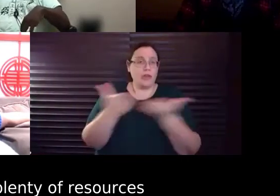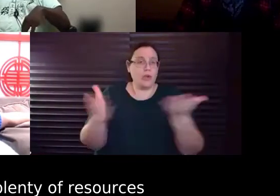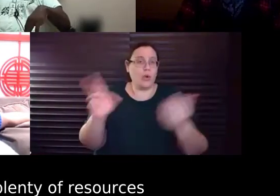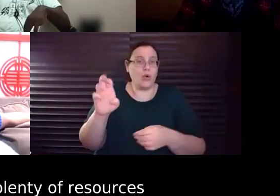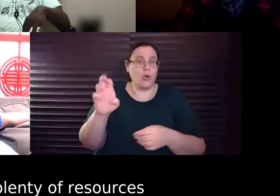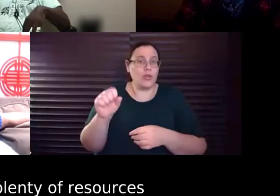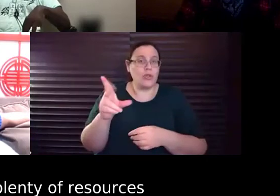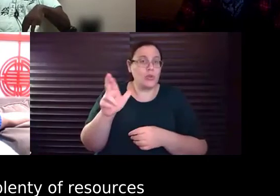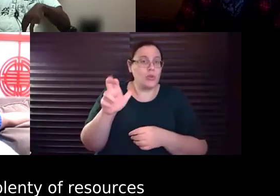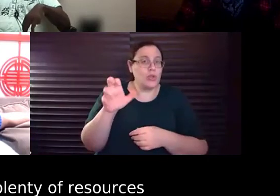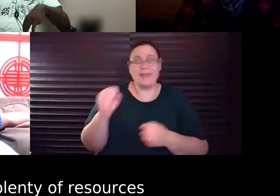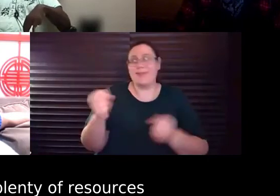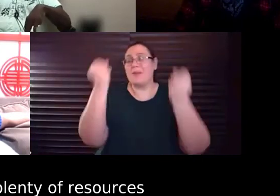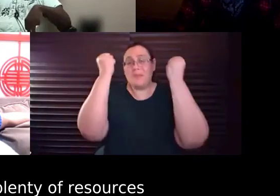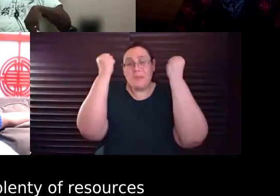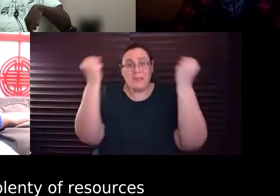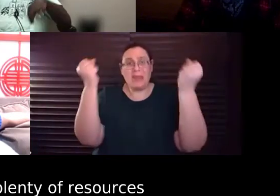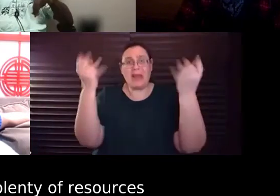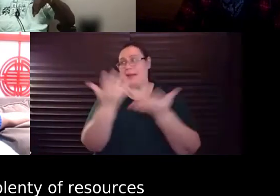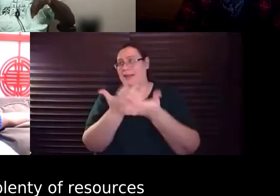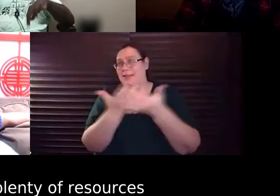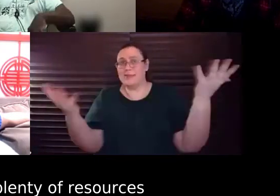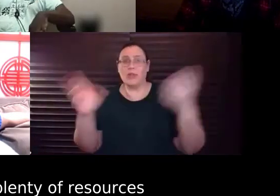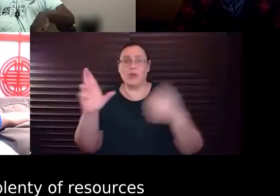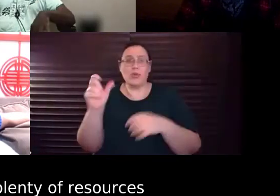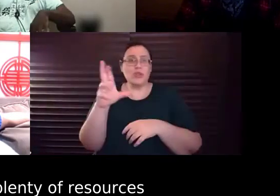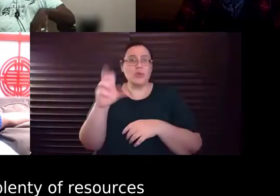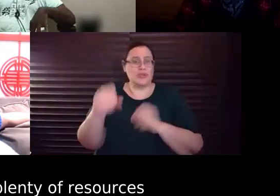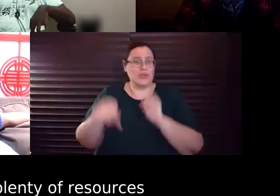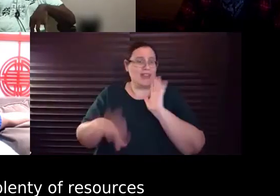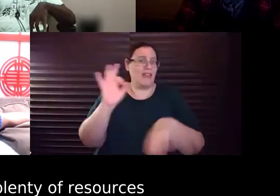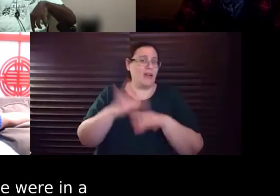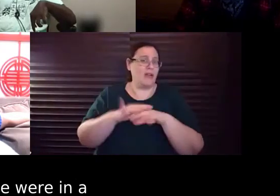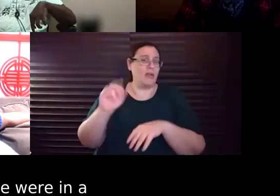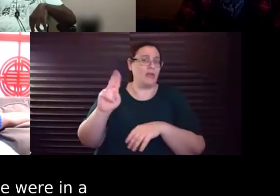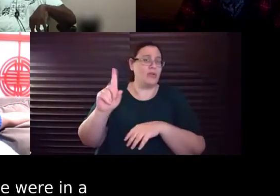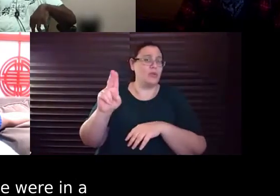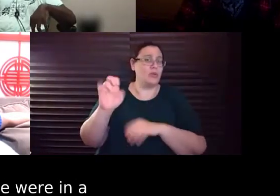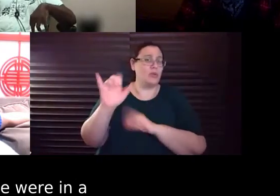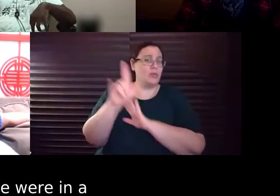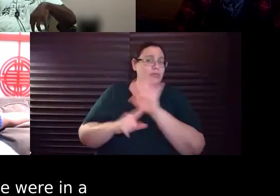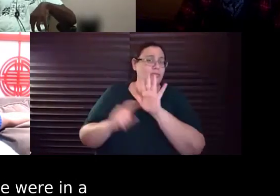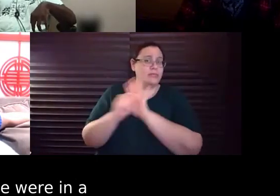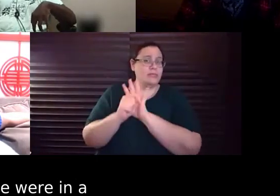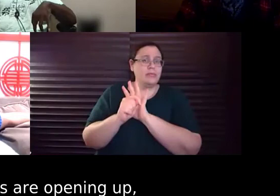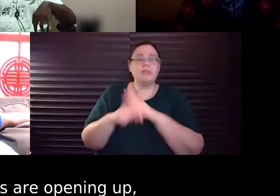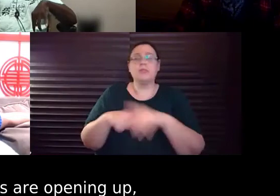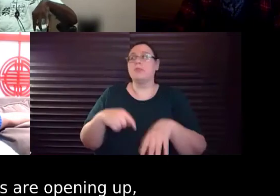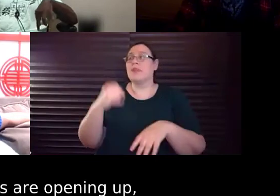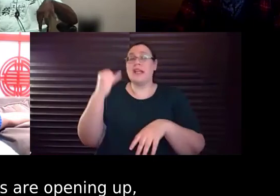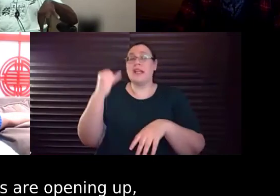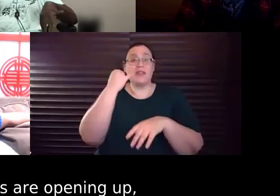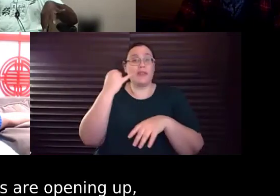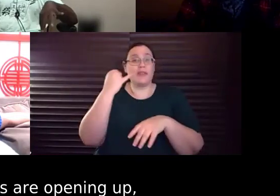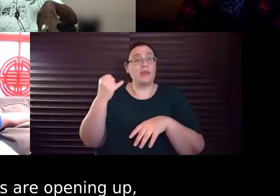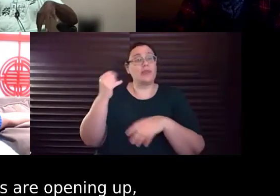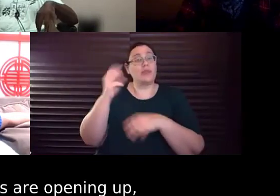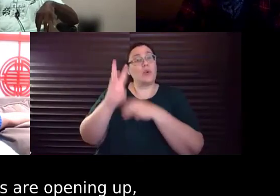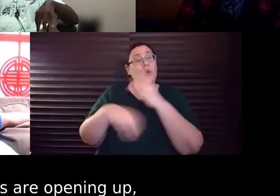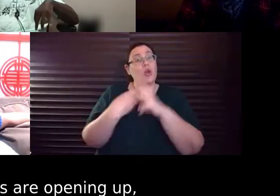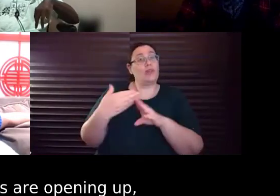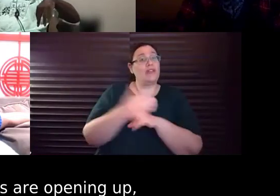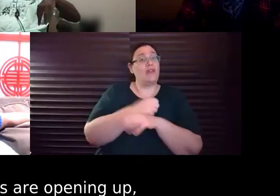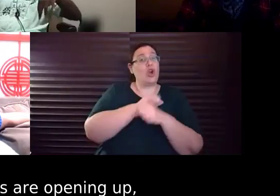There are plenty of resources on YouTube, and I know like if we were in a pre-COVID world, I would say, but things are opening